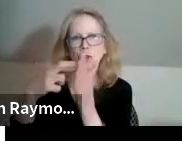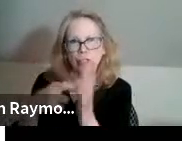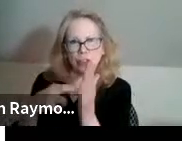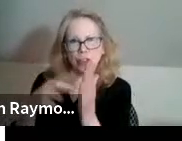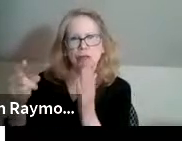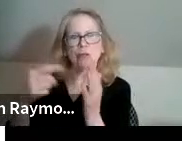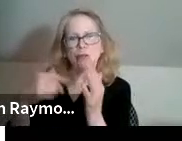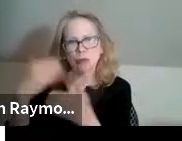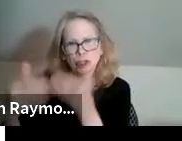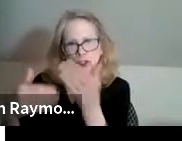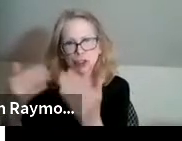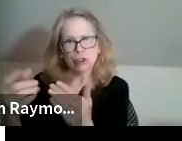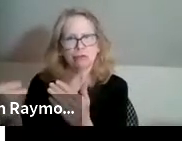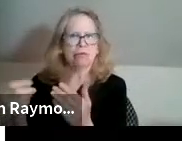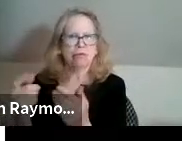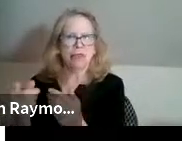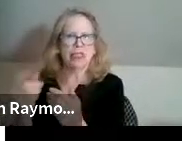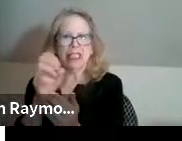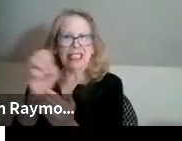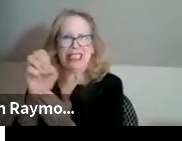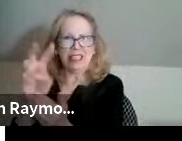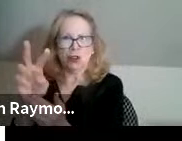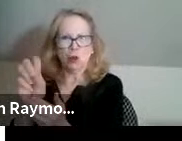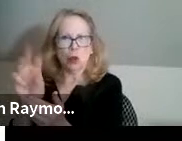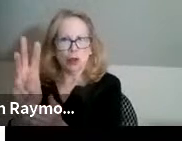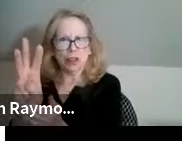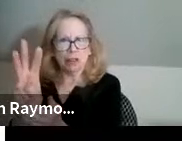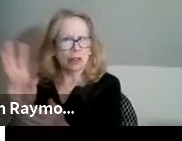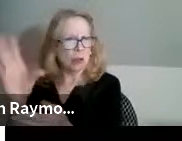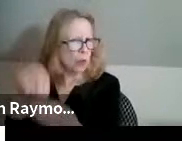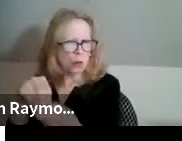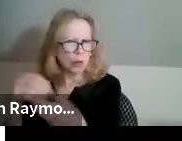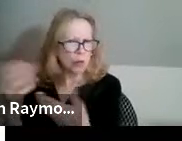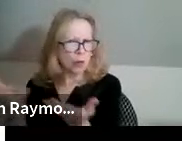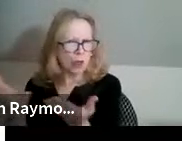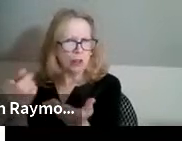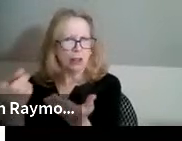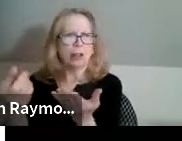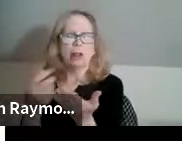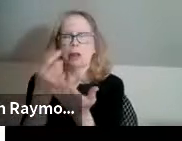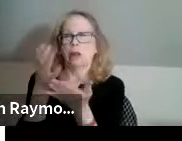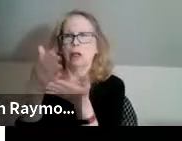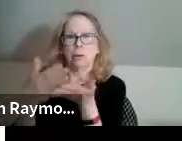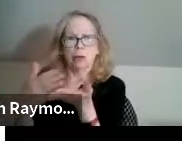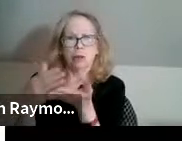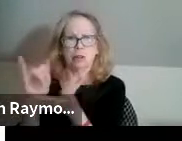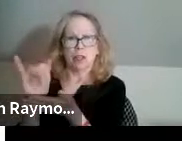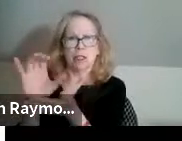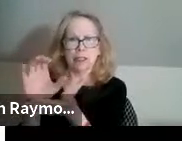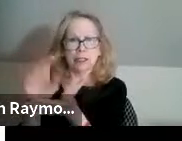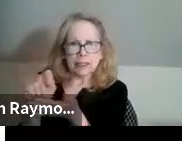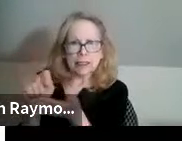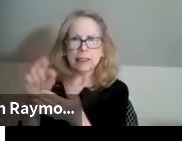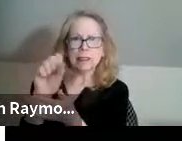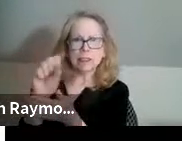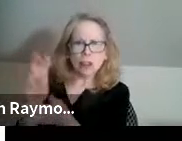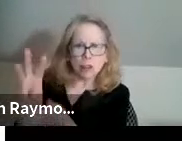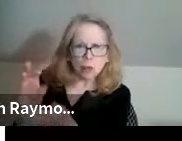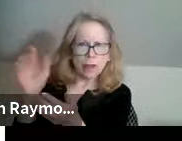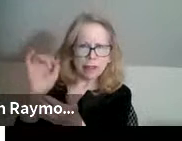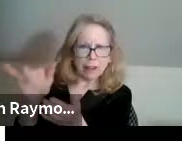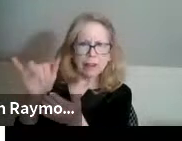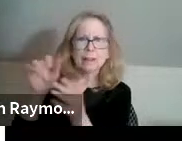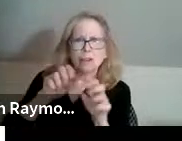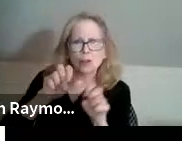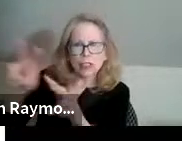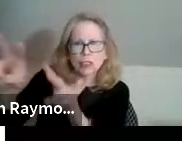E207 software. So what is covered in the software provisions? Where components of ICT are software and transmit information or